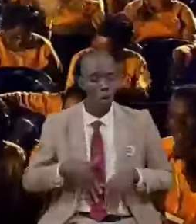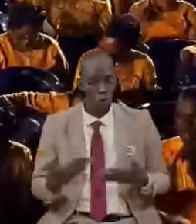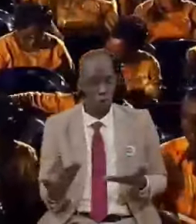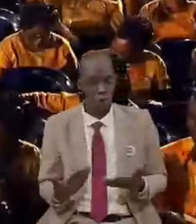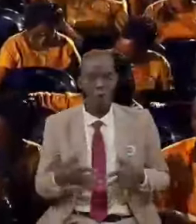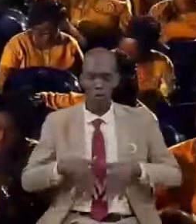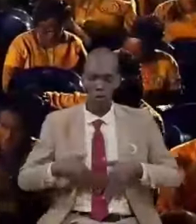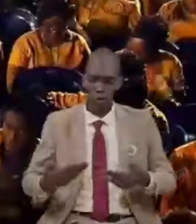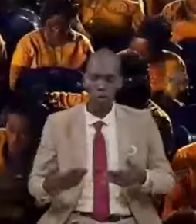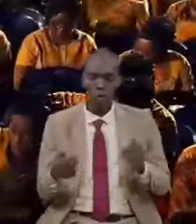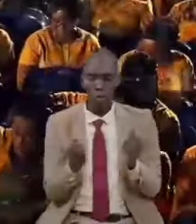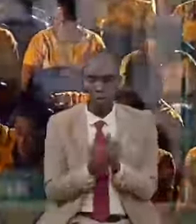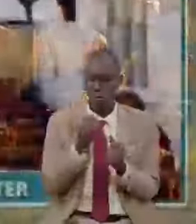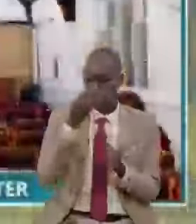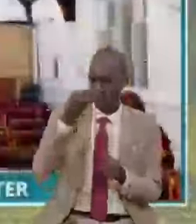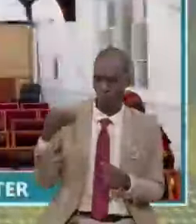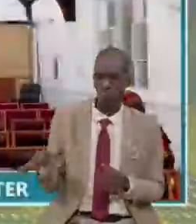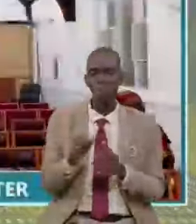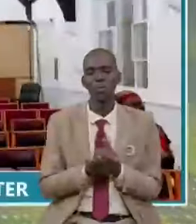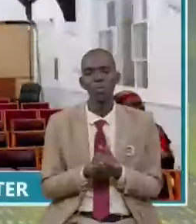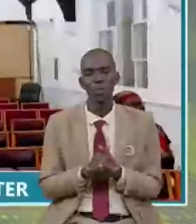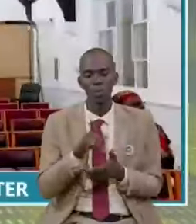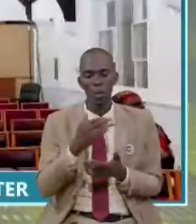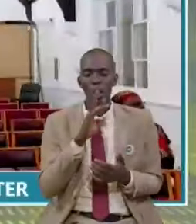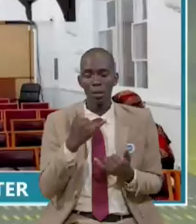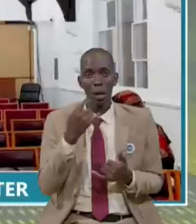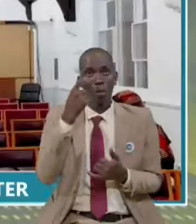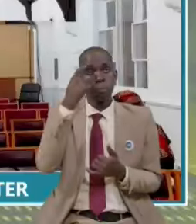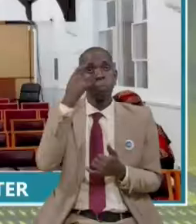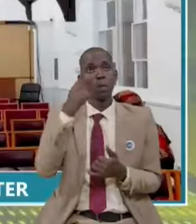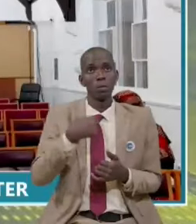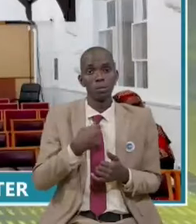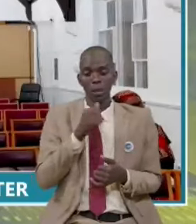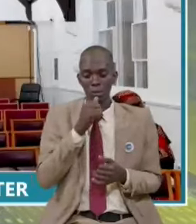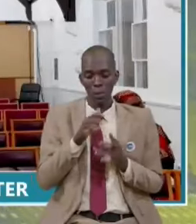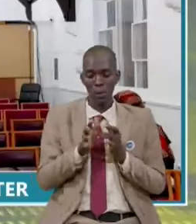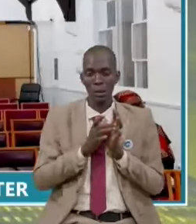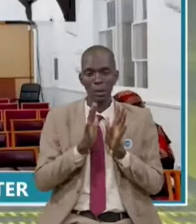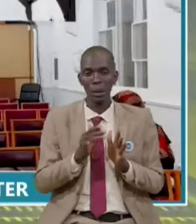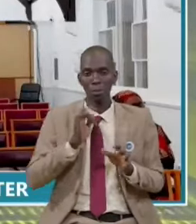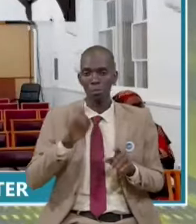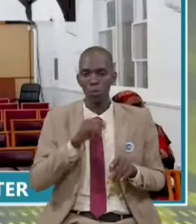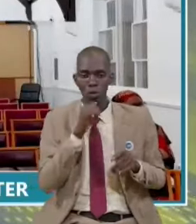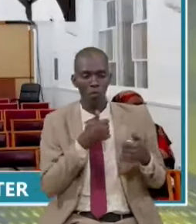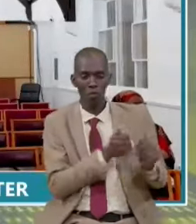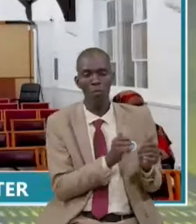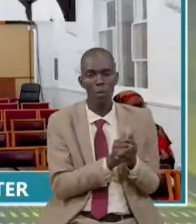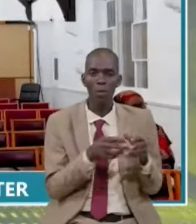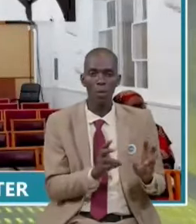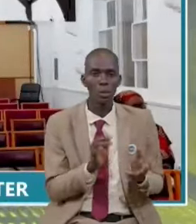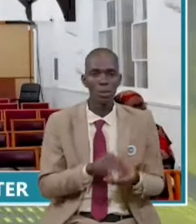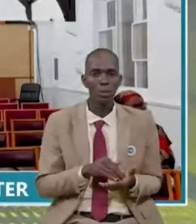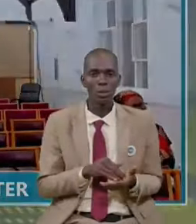conscious that a child of God doesn't go that direction. That a man of God, a woman of